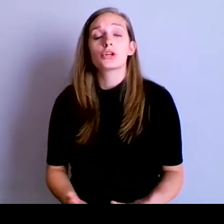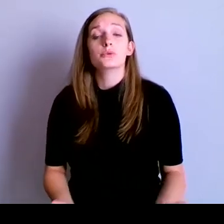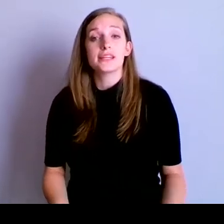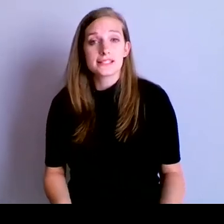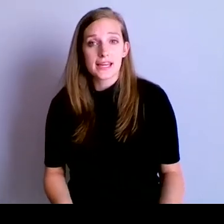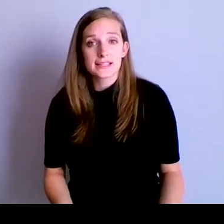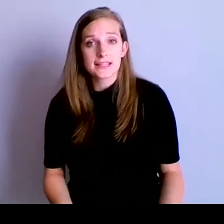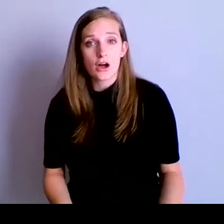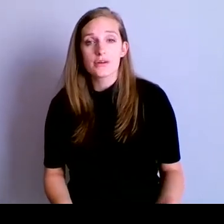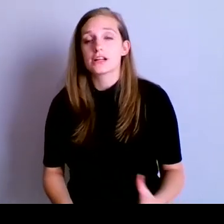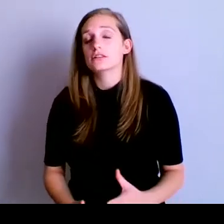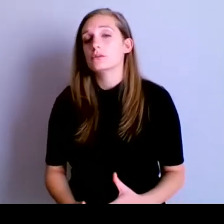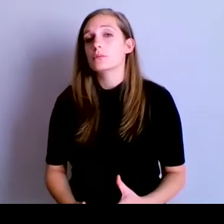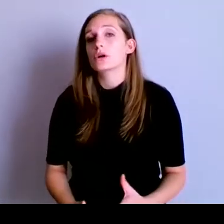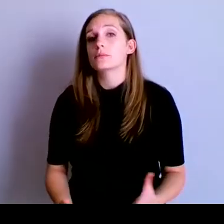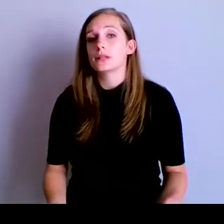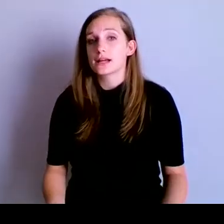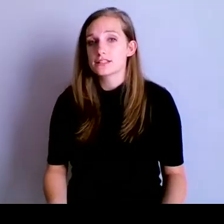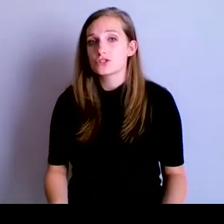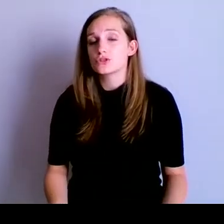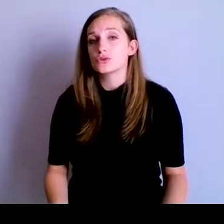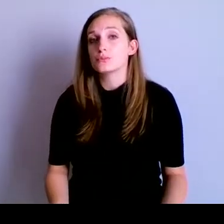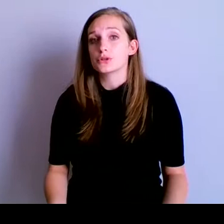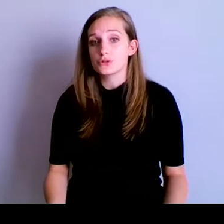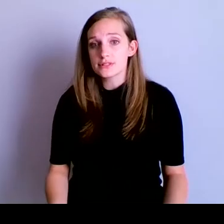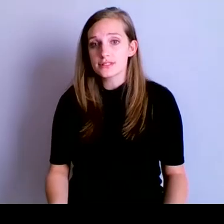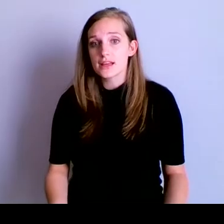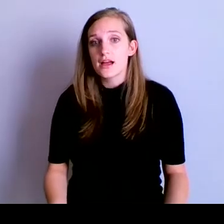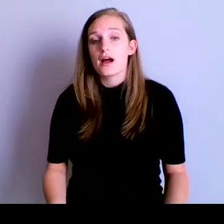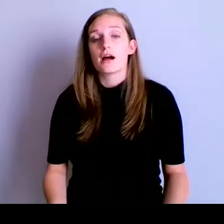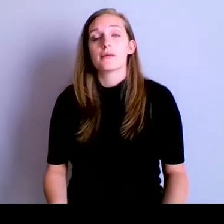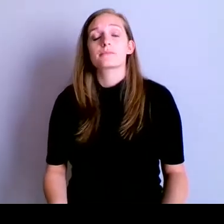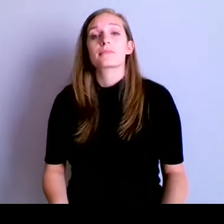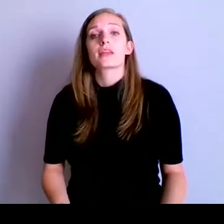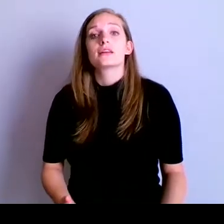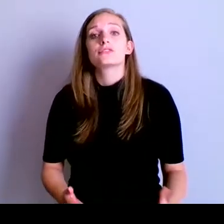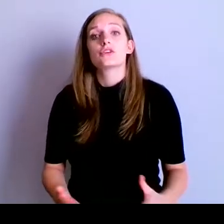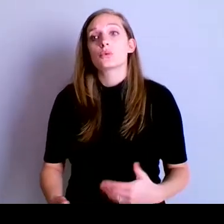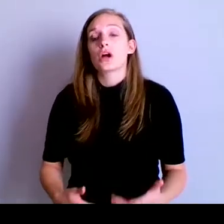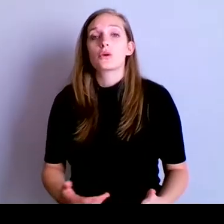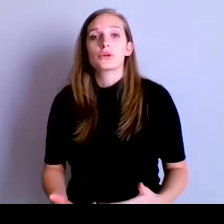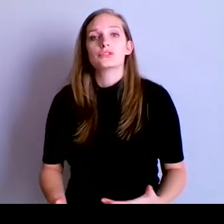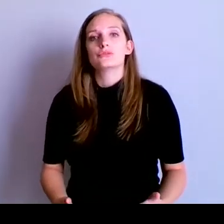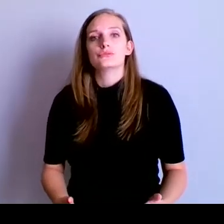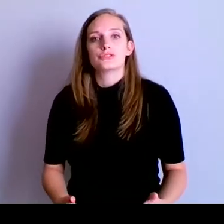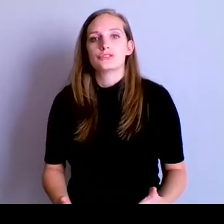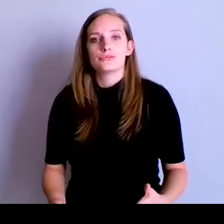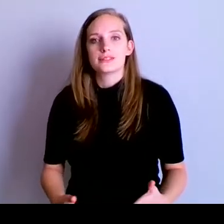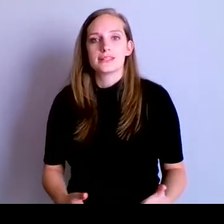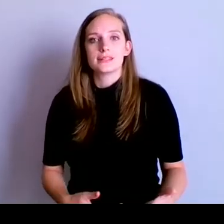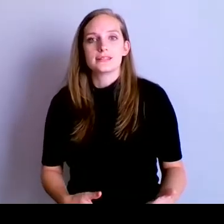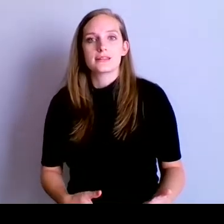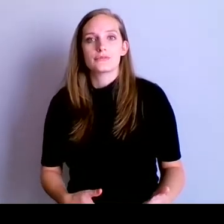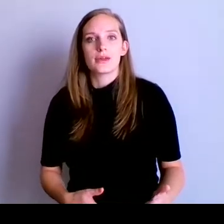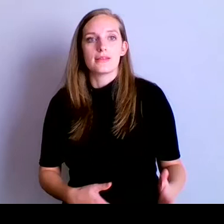are more unique to ASL and they're a little bit more complex to produce. So we're not going to just